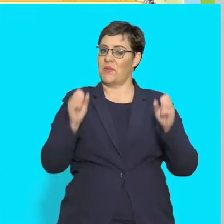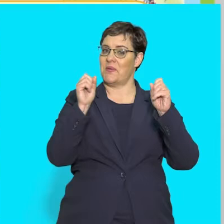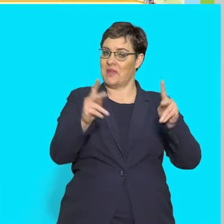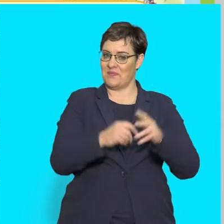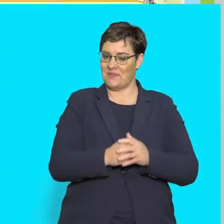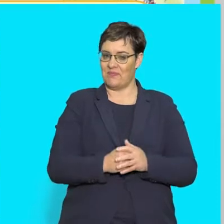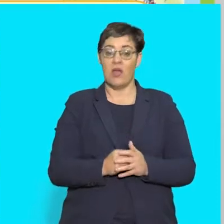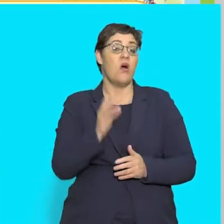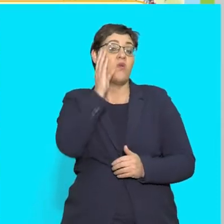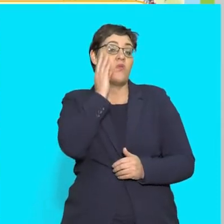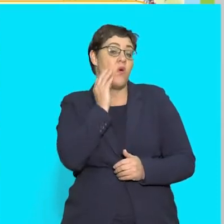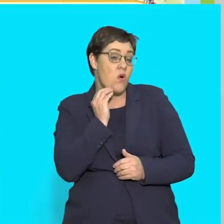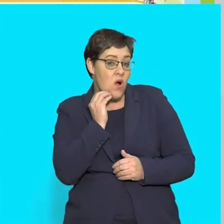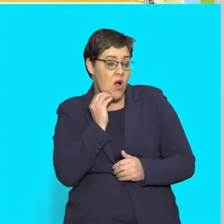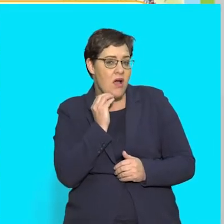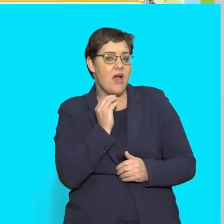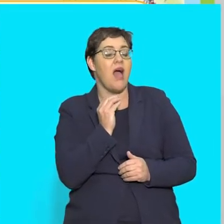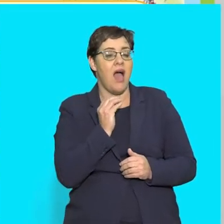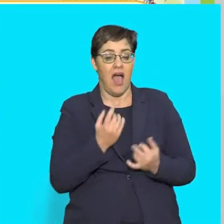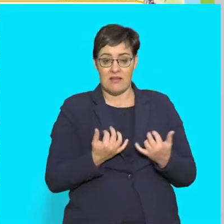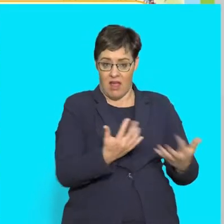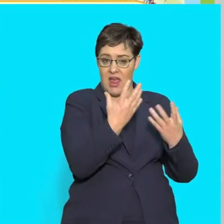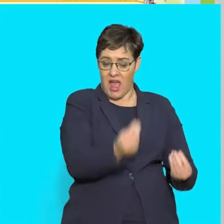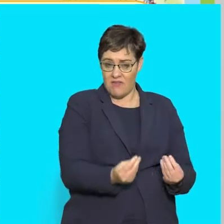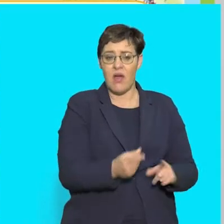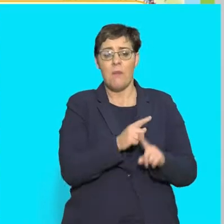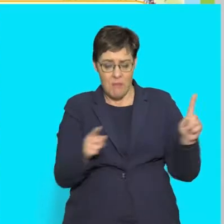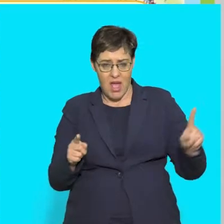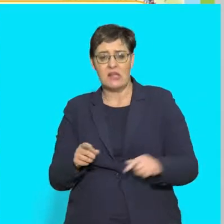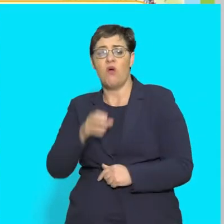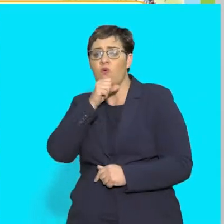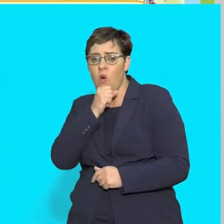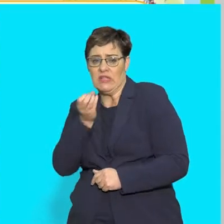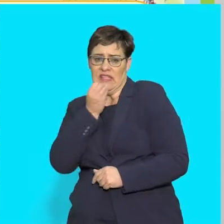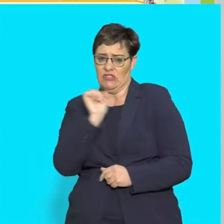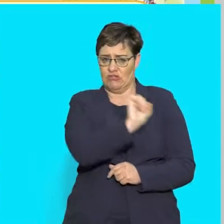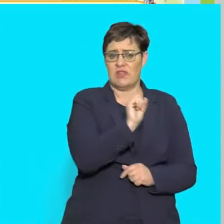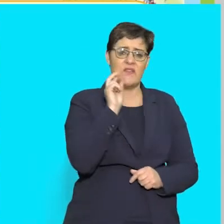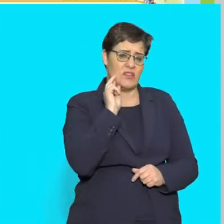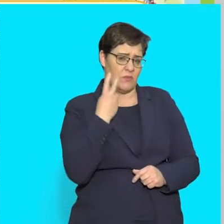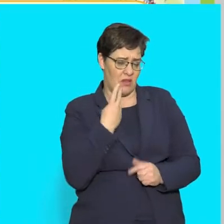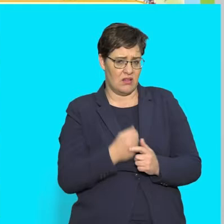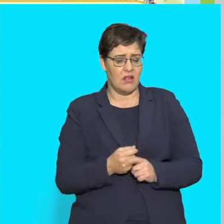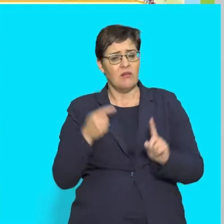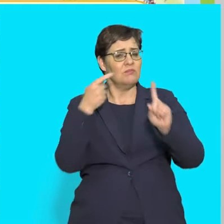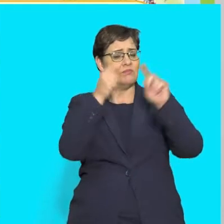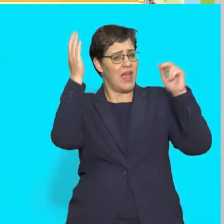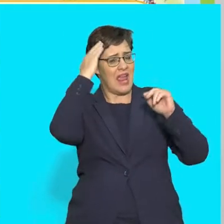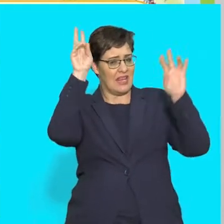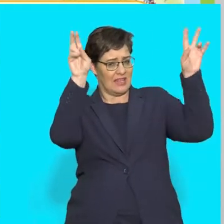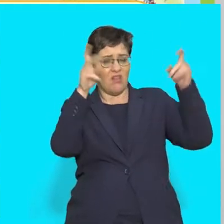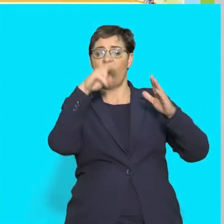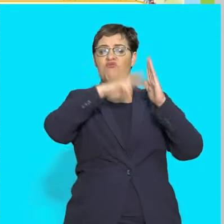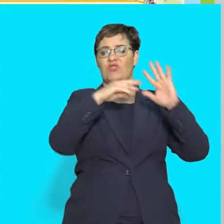Okay, Gogo, who had a garden, but some goats ate her vegetables. Now point to the heading and let's read